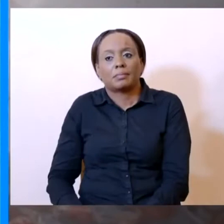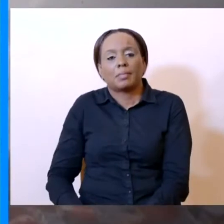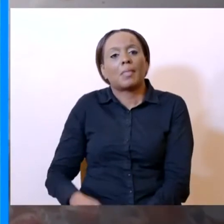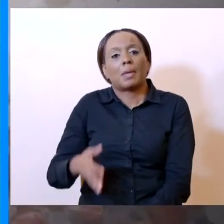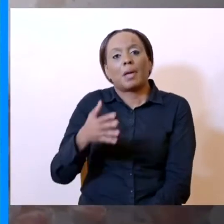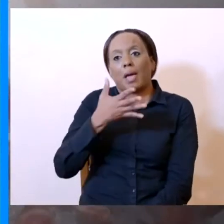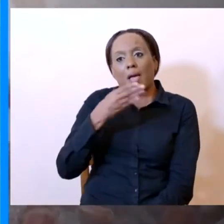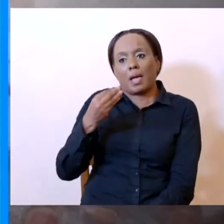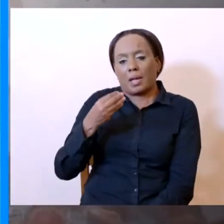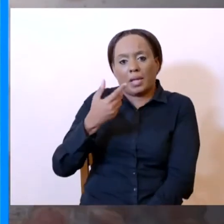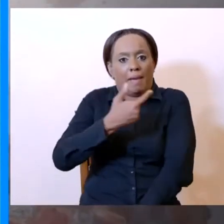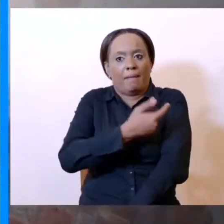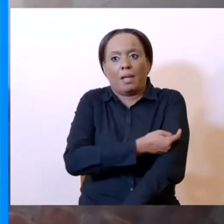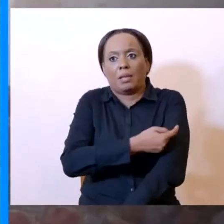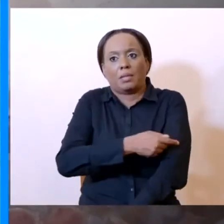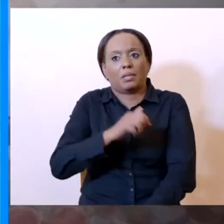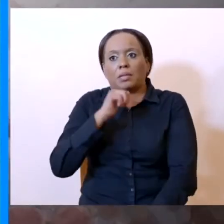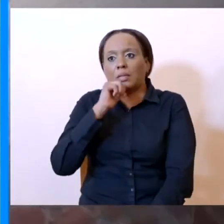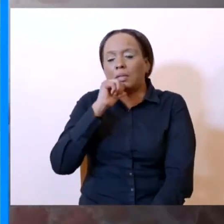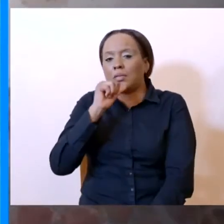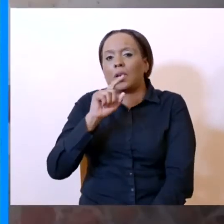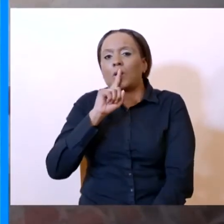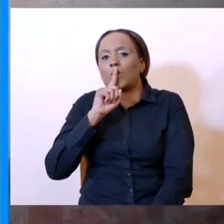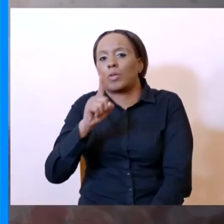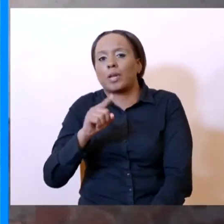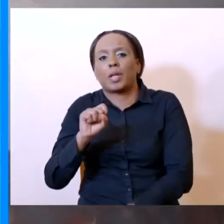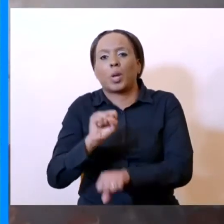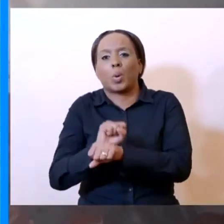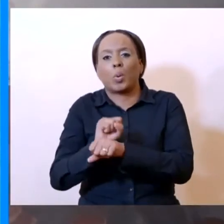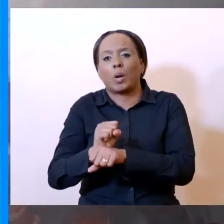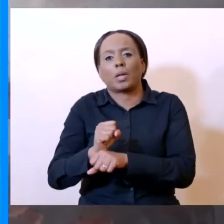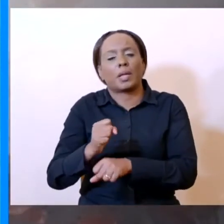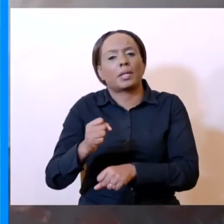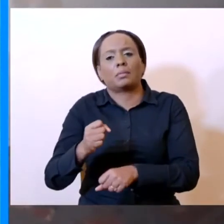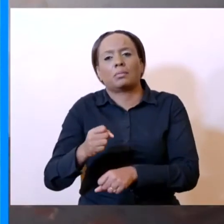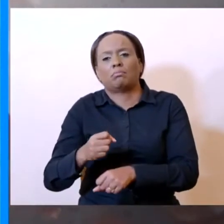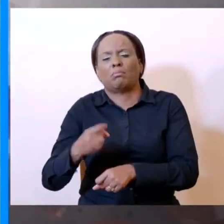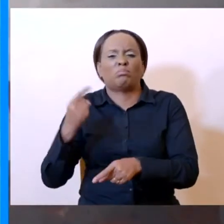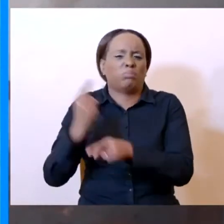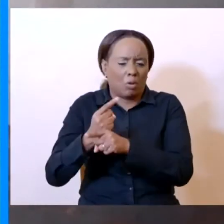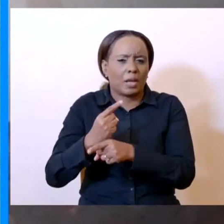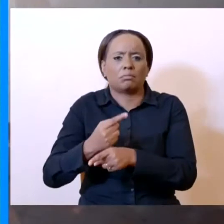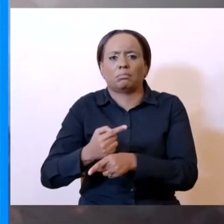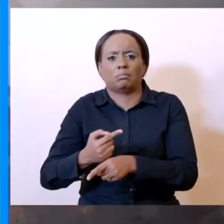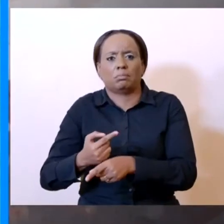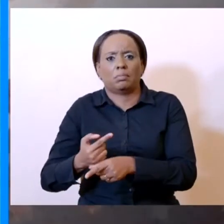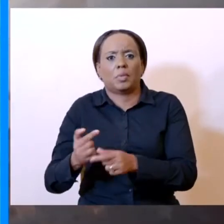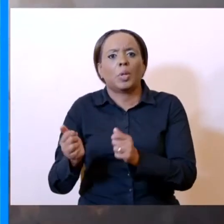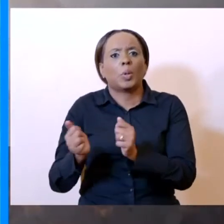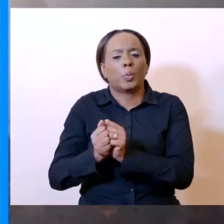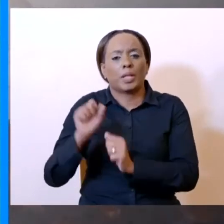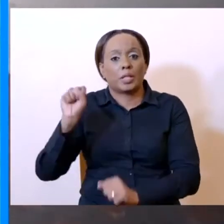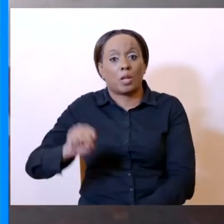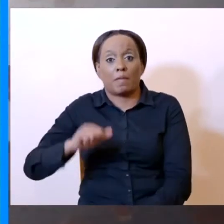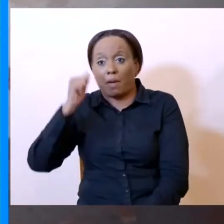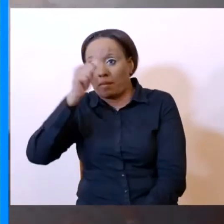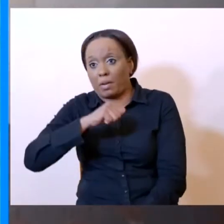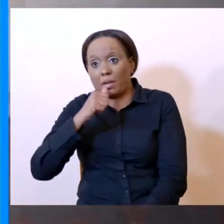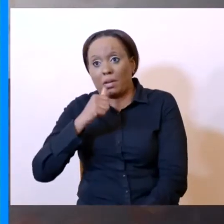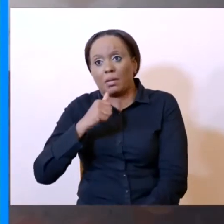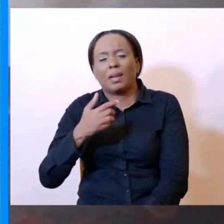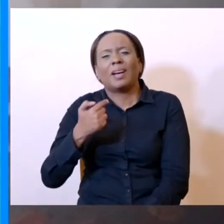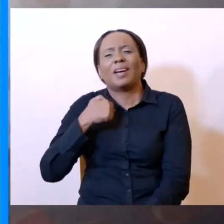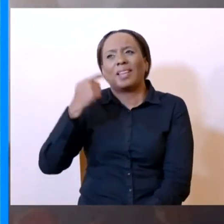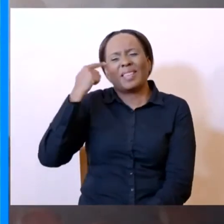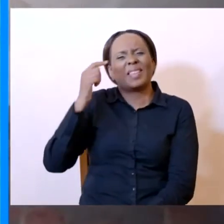and the vaccine hasn't been shown to be as effective against it or not effective. Now, without seeing the data, I would say that makes sense.